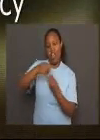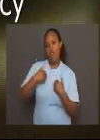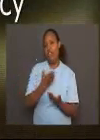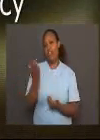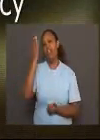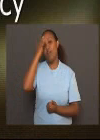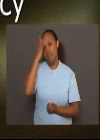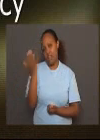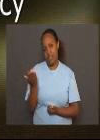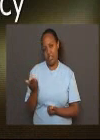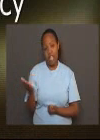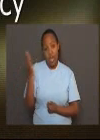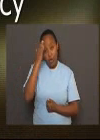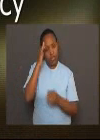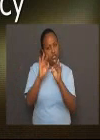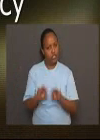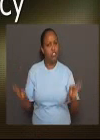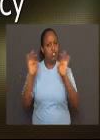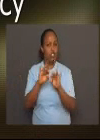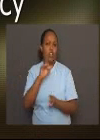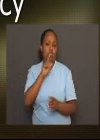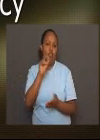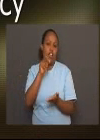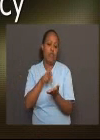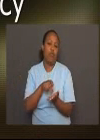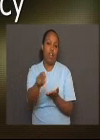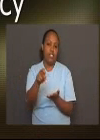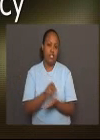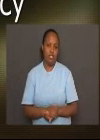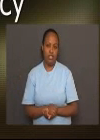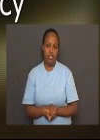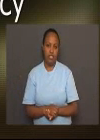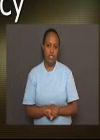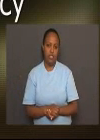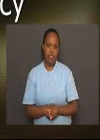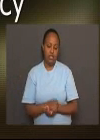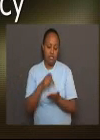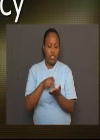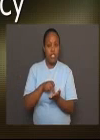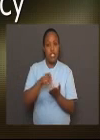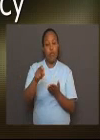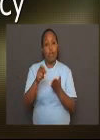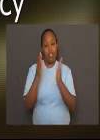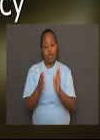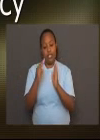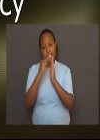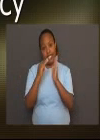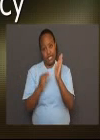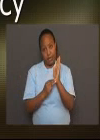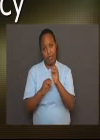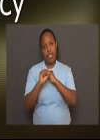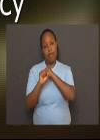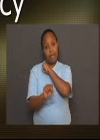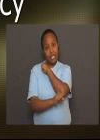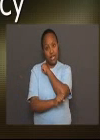Knowledge is essential for democracy. A democratic system